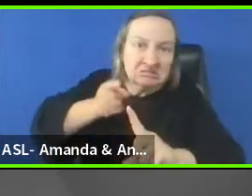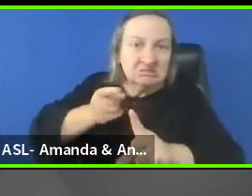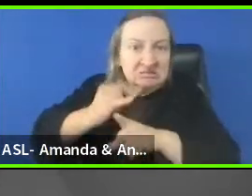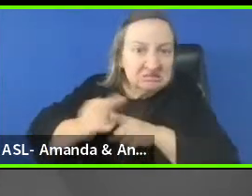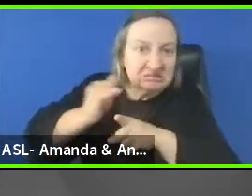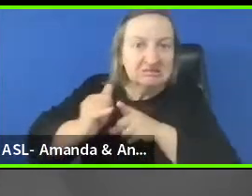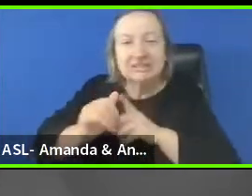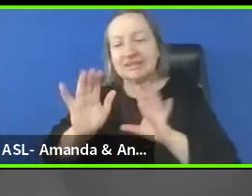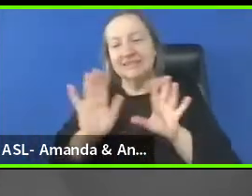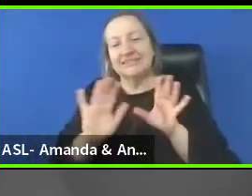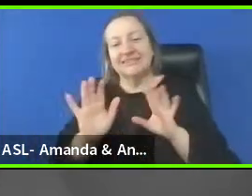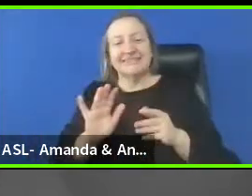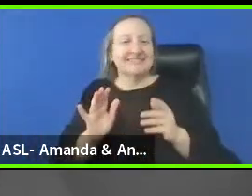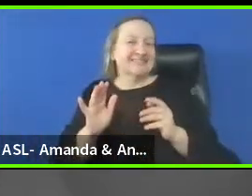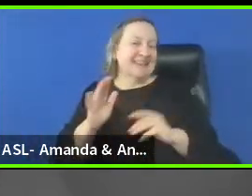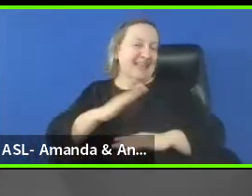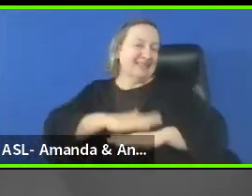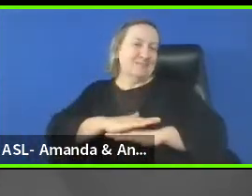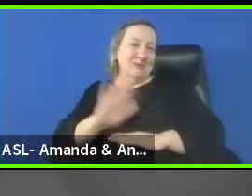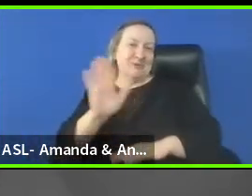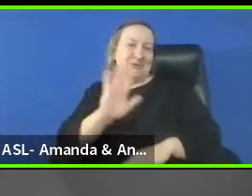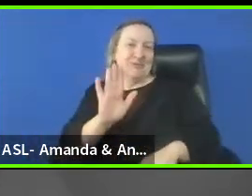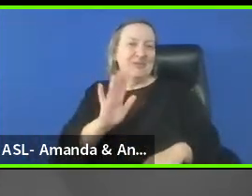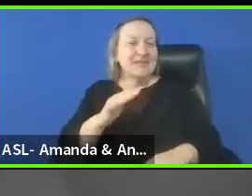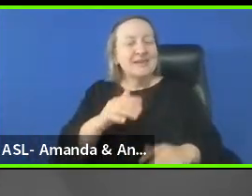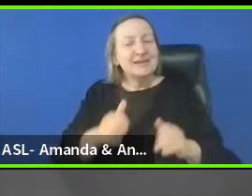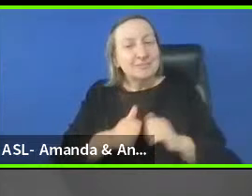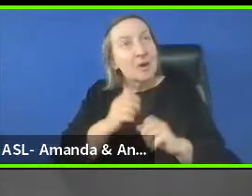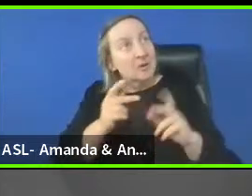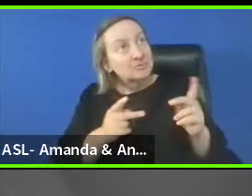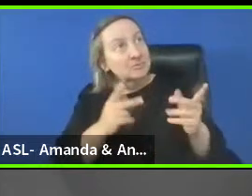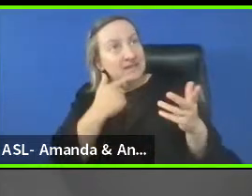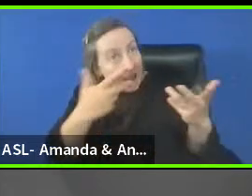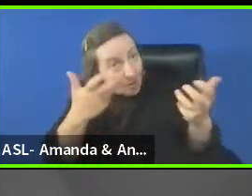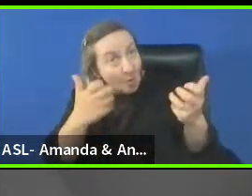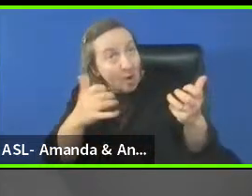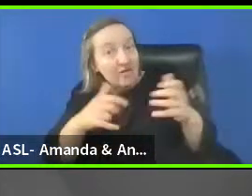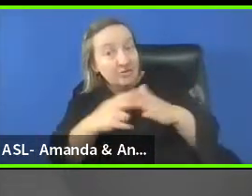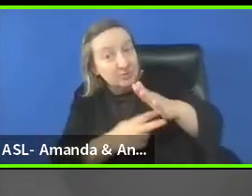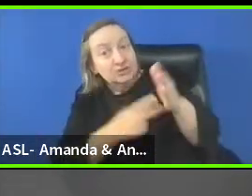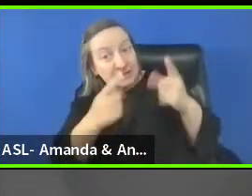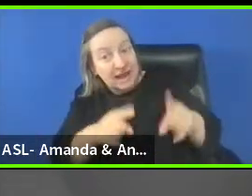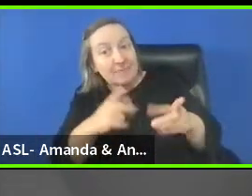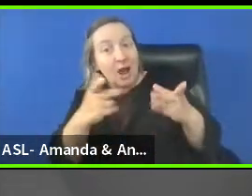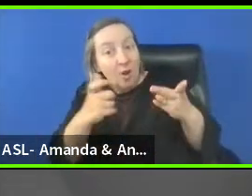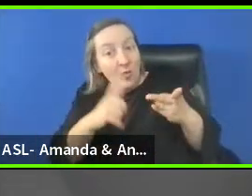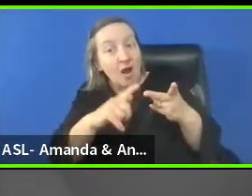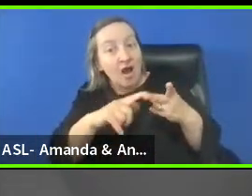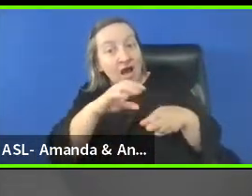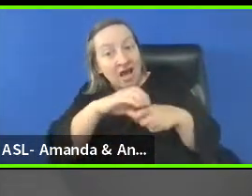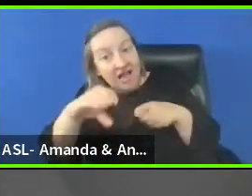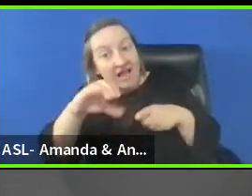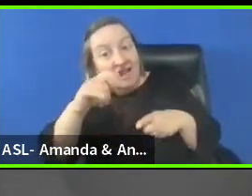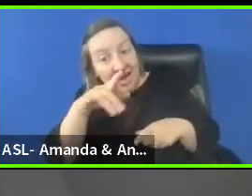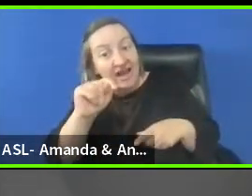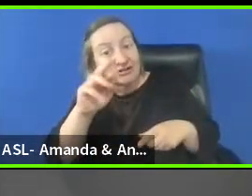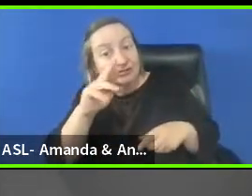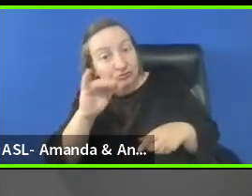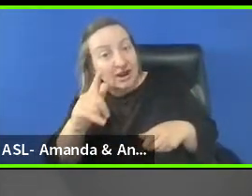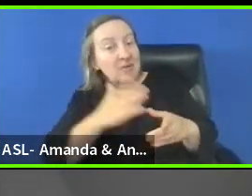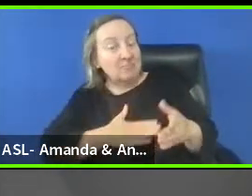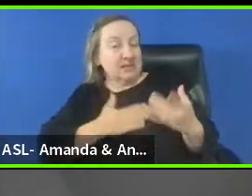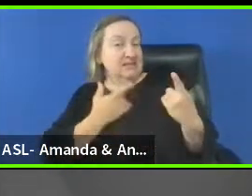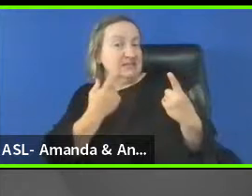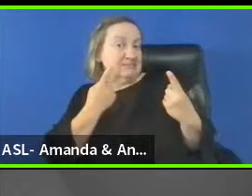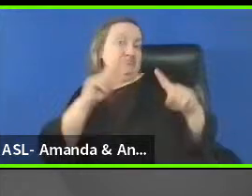while standing at the booth. It was mostly just, I really want this bridge to happen. I really want light rail. Please make it happen. So I would say that